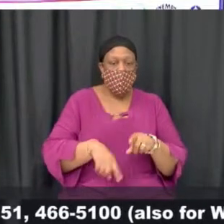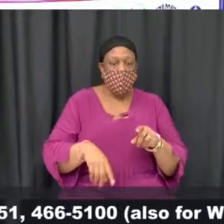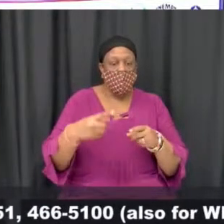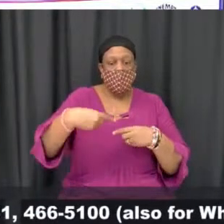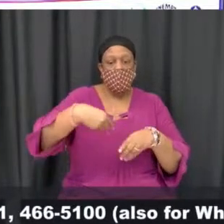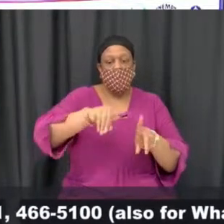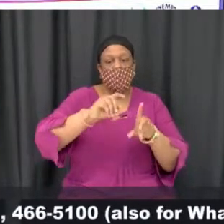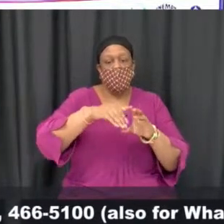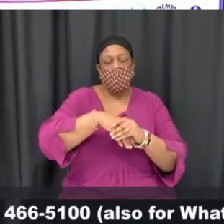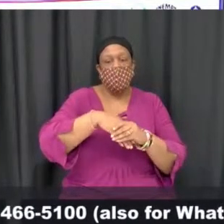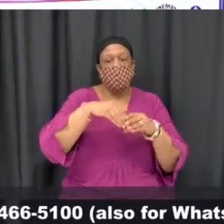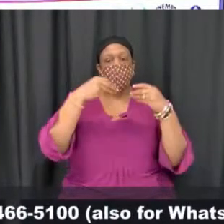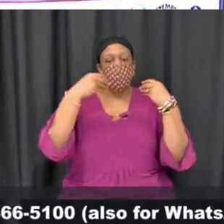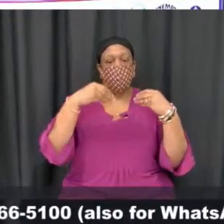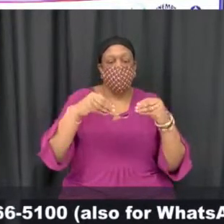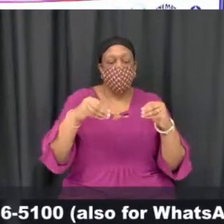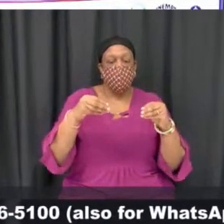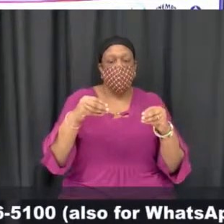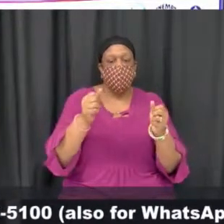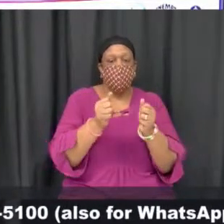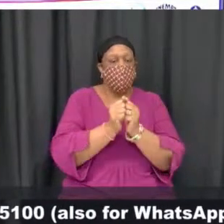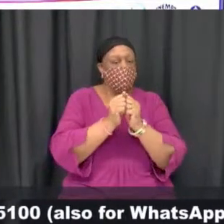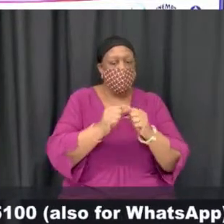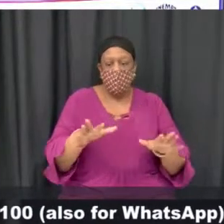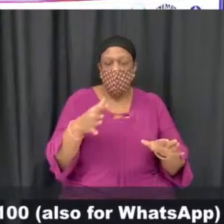or outdoors in a public place.